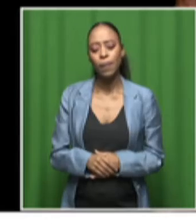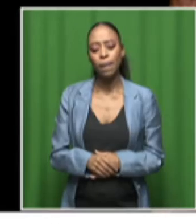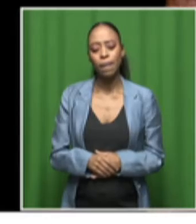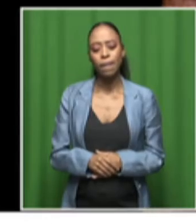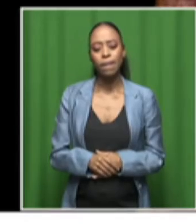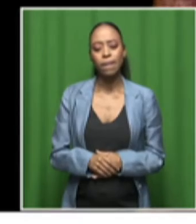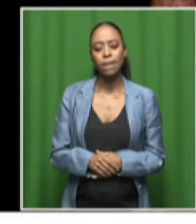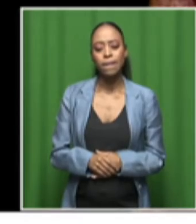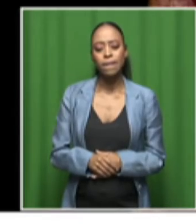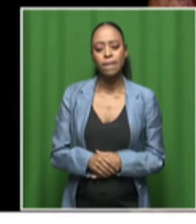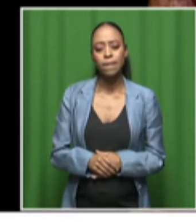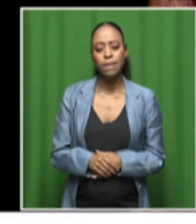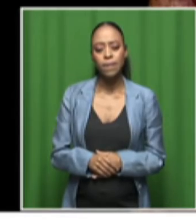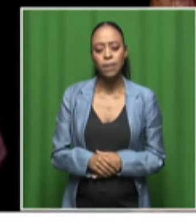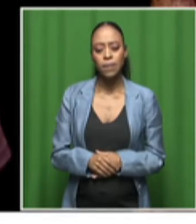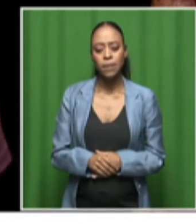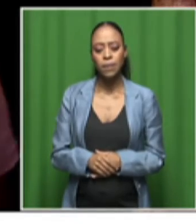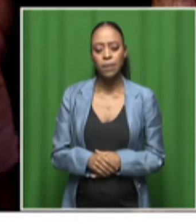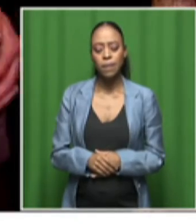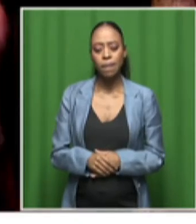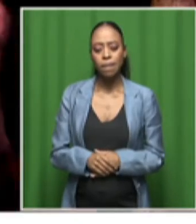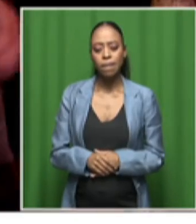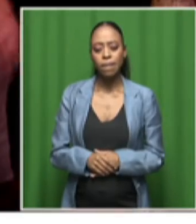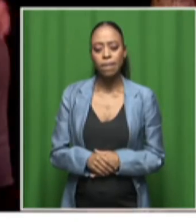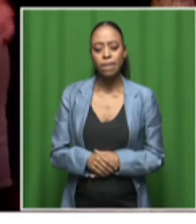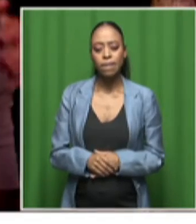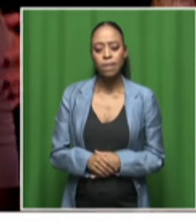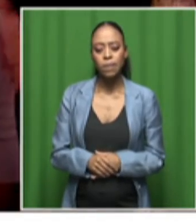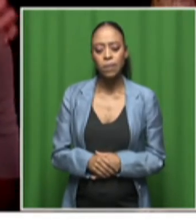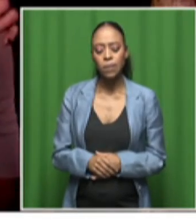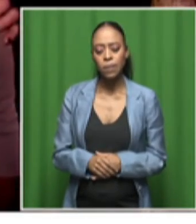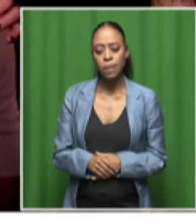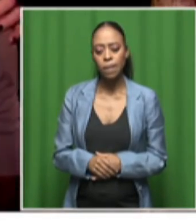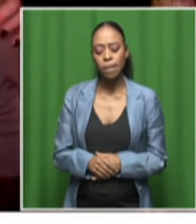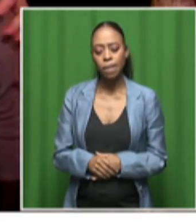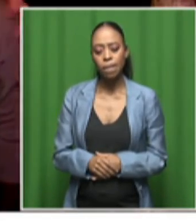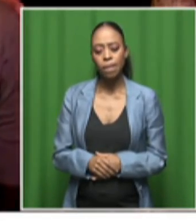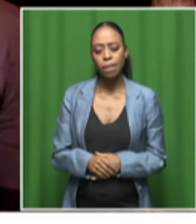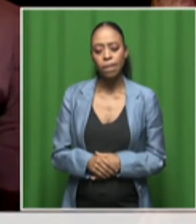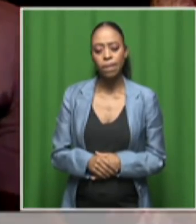journalist Sibusiso Thembe, Korane IDP settlement, Nampula, Mozambique.